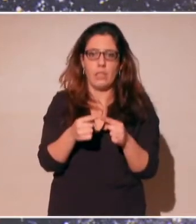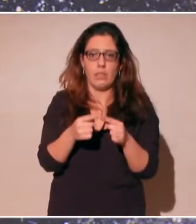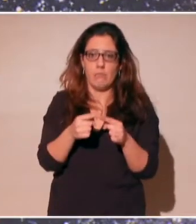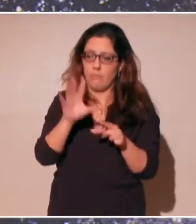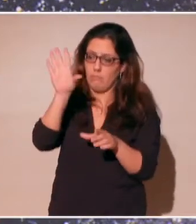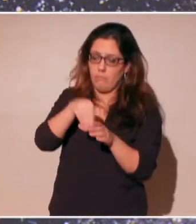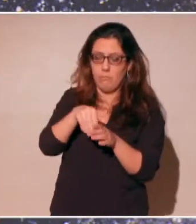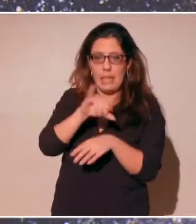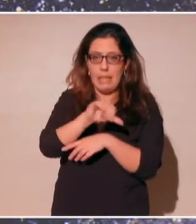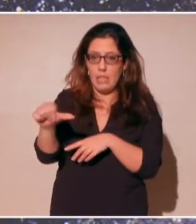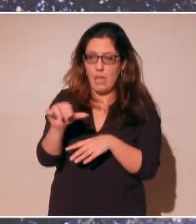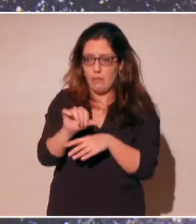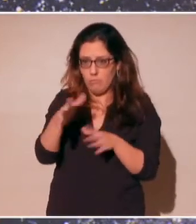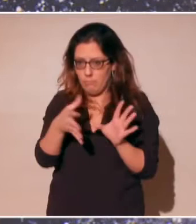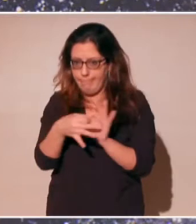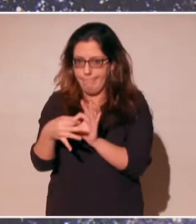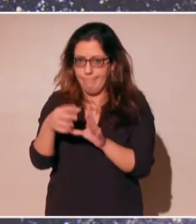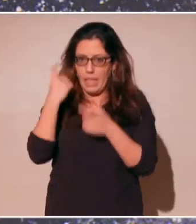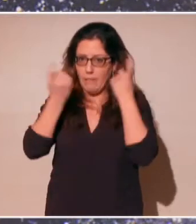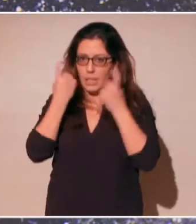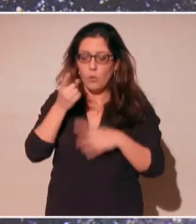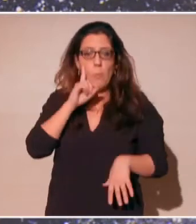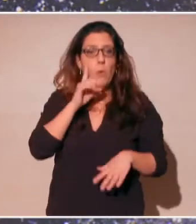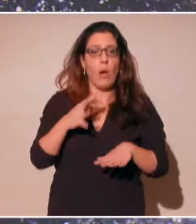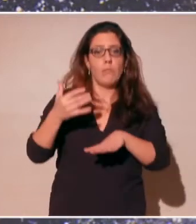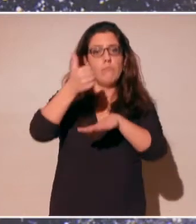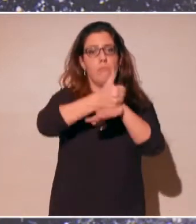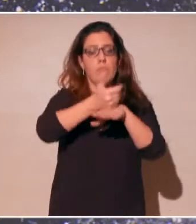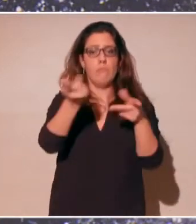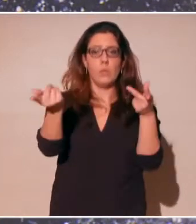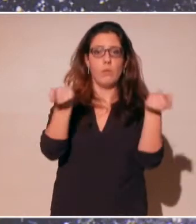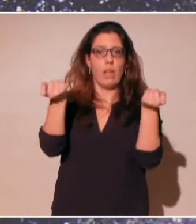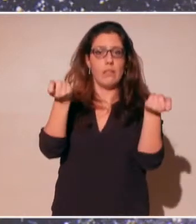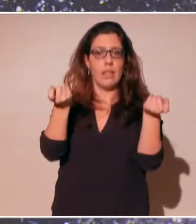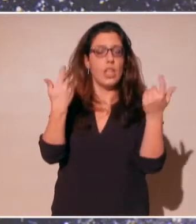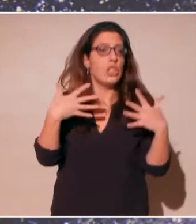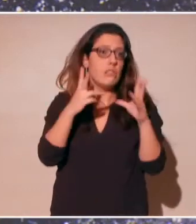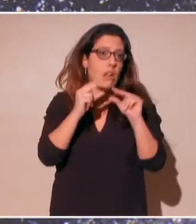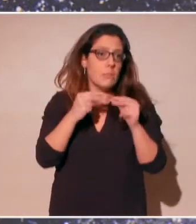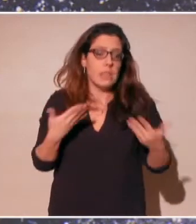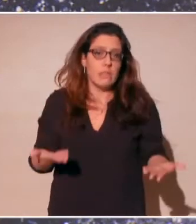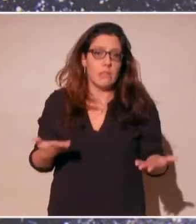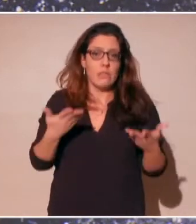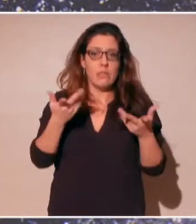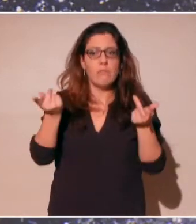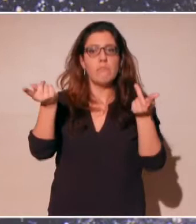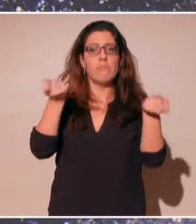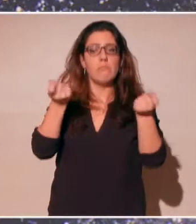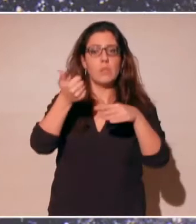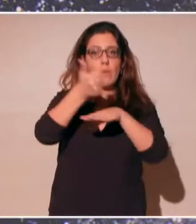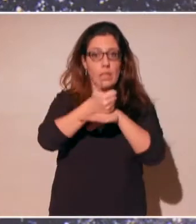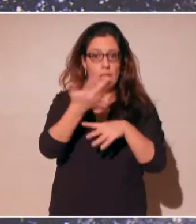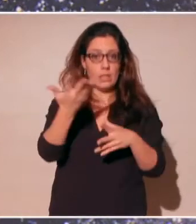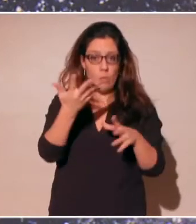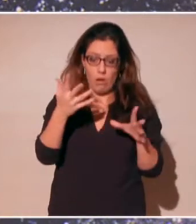is going to appear. And I think in our discussion on AI, we have to talk about this question of sovereignty. What do I